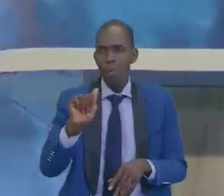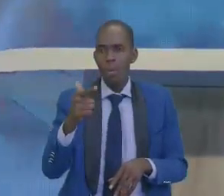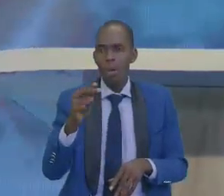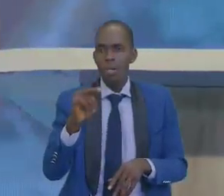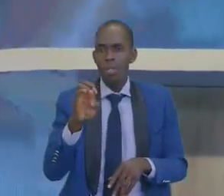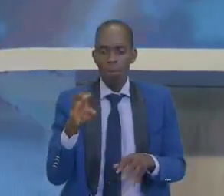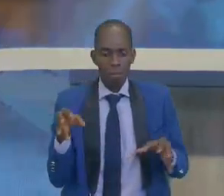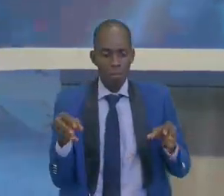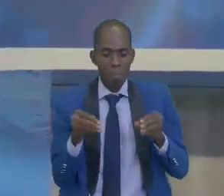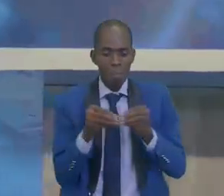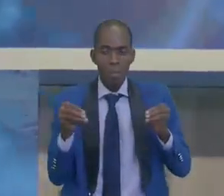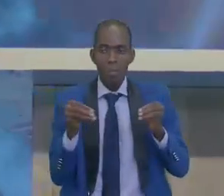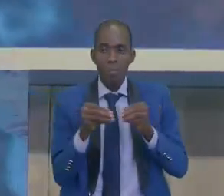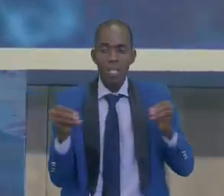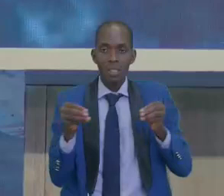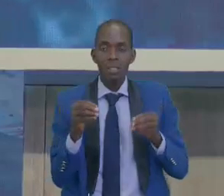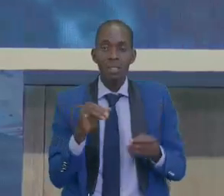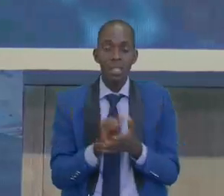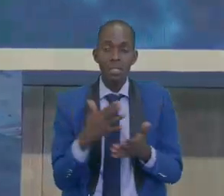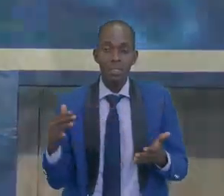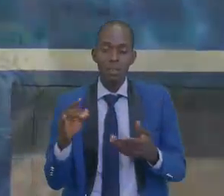your life, you throw it away.